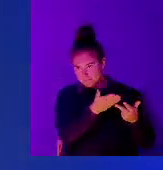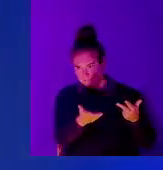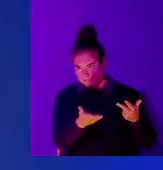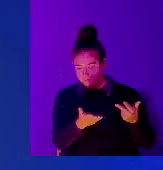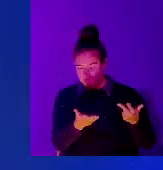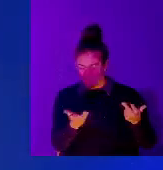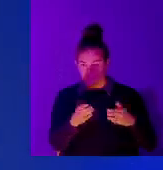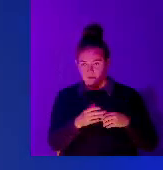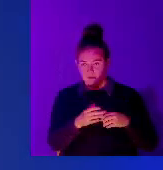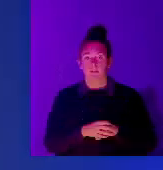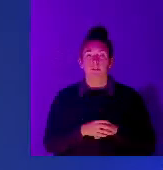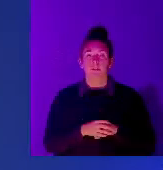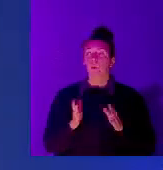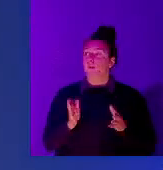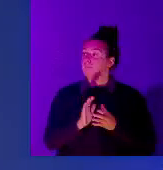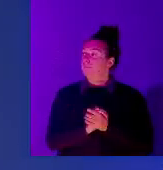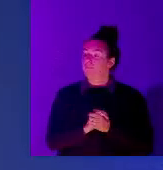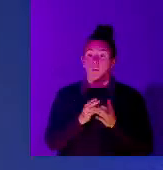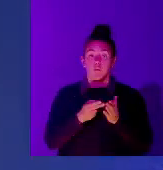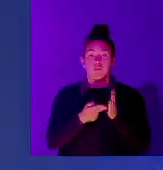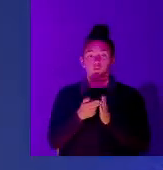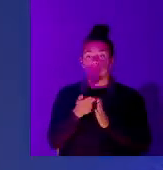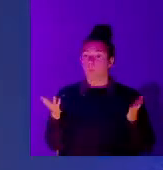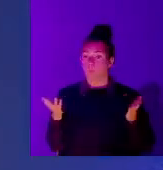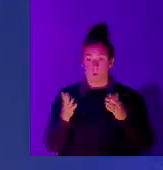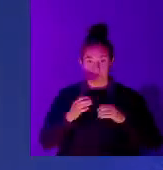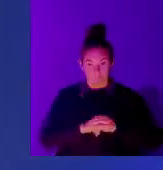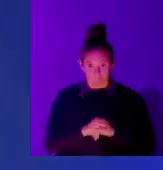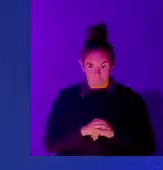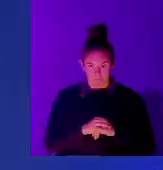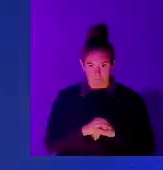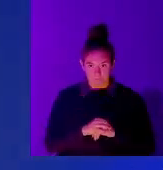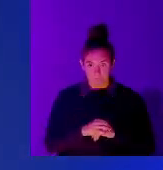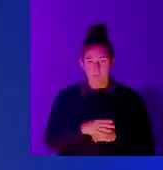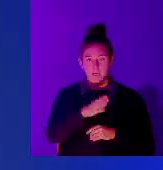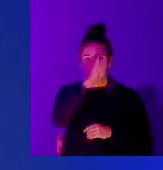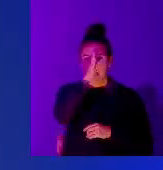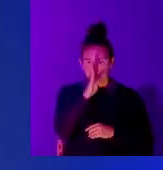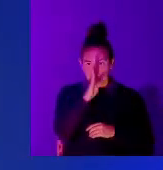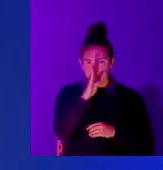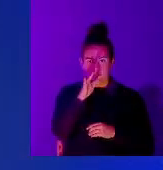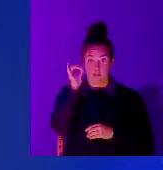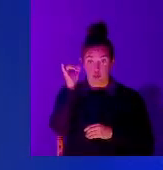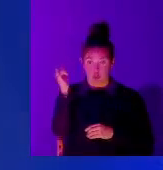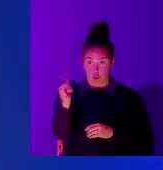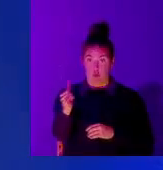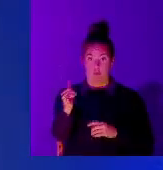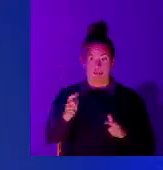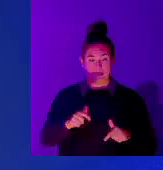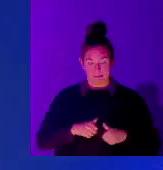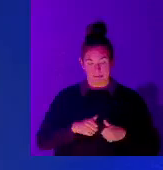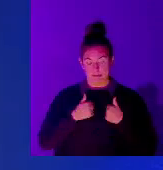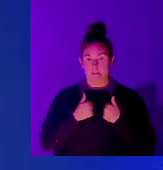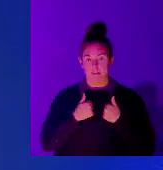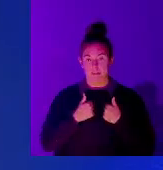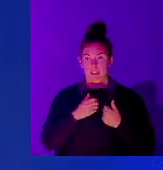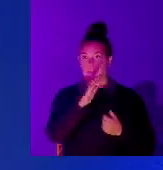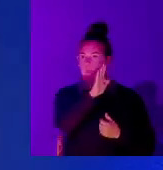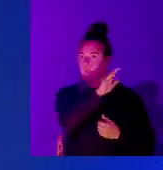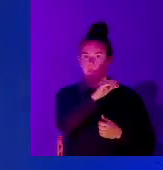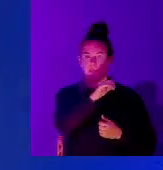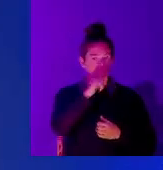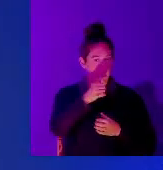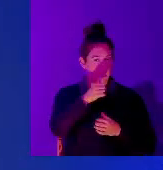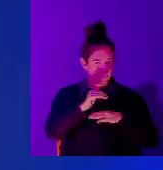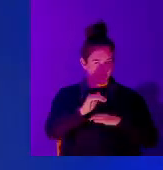Here's the truth. God's eternal existence, His unlimited power,